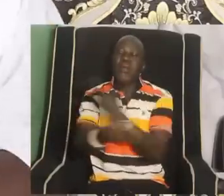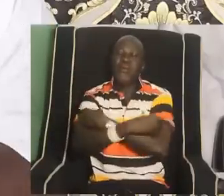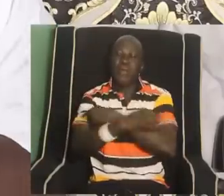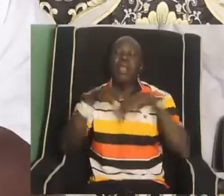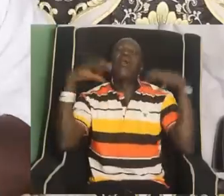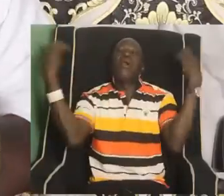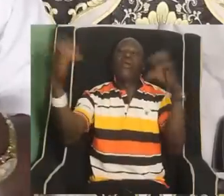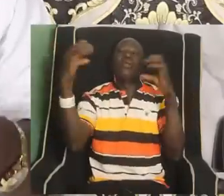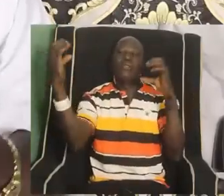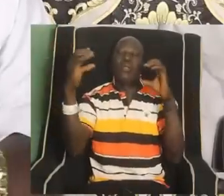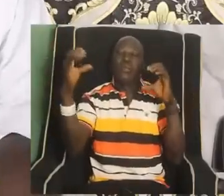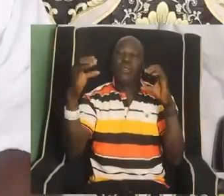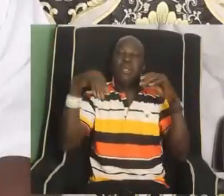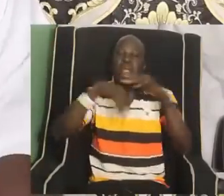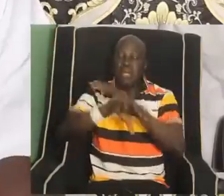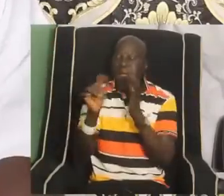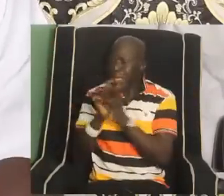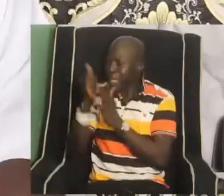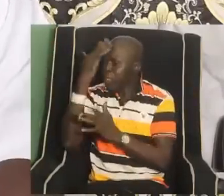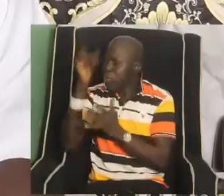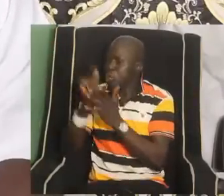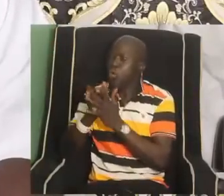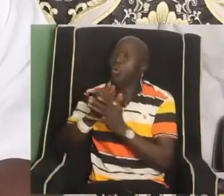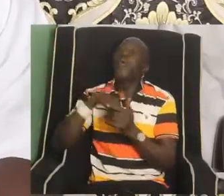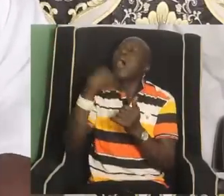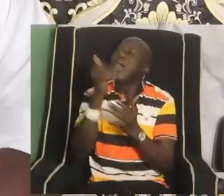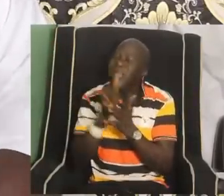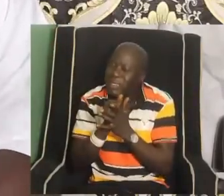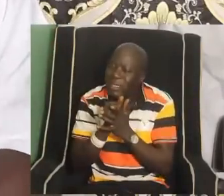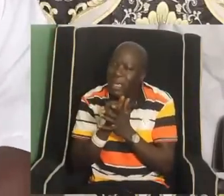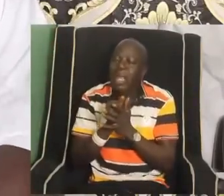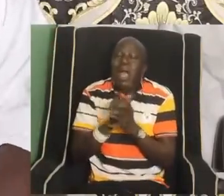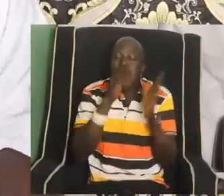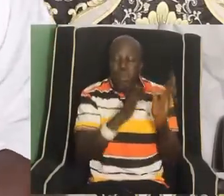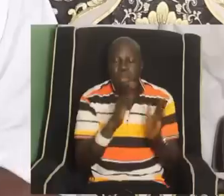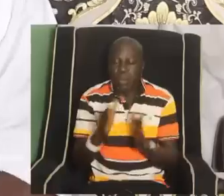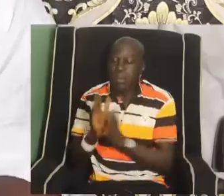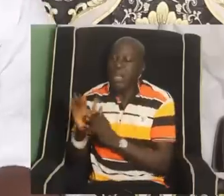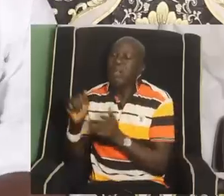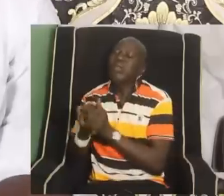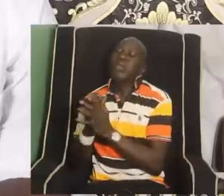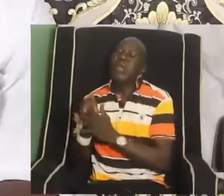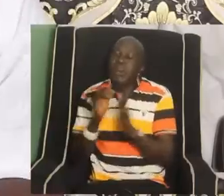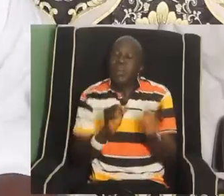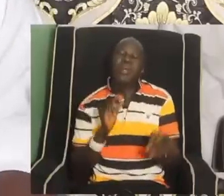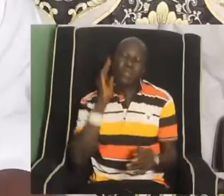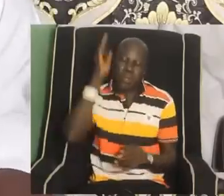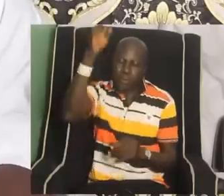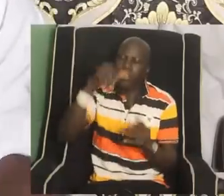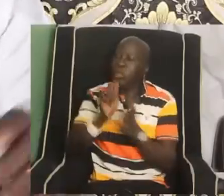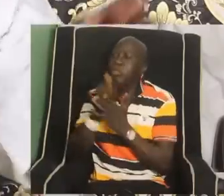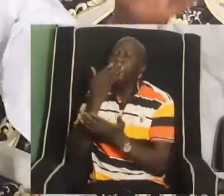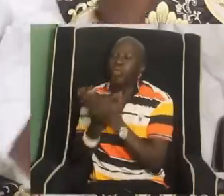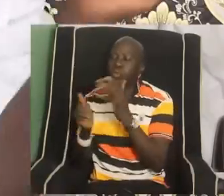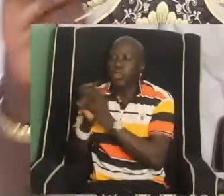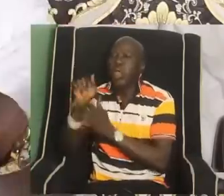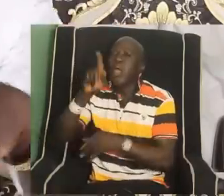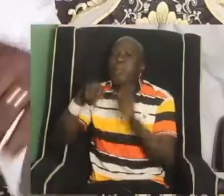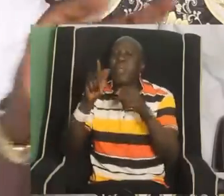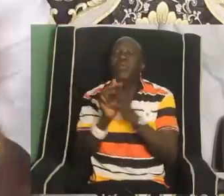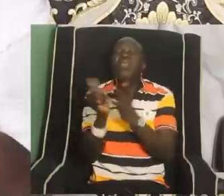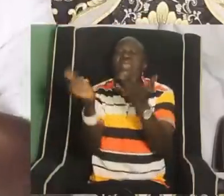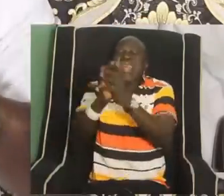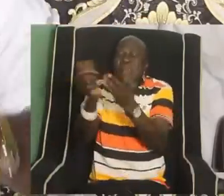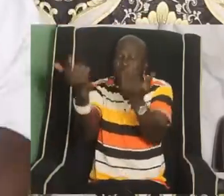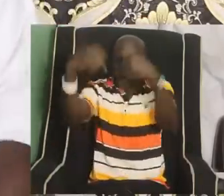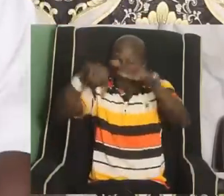ayeye. Amen. Love the day of celebration. Lo je ki tete ma se ojo nla ni akanse sile. That's why I'm preparing tomorrow as the special day. Pe ni pa konse bi